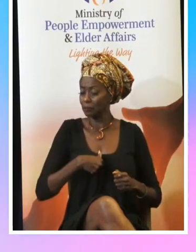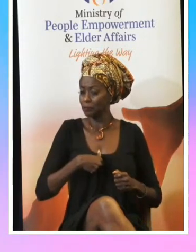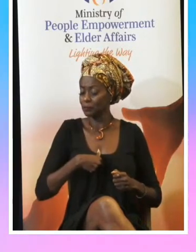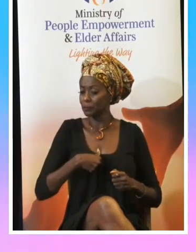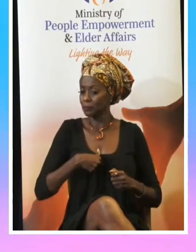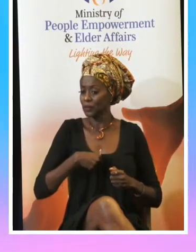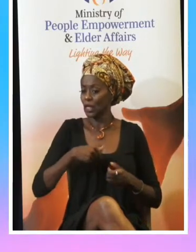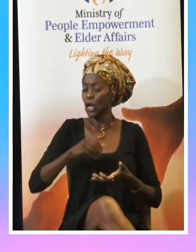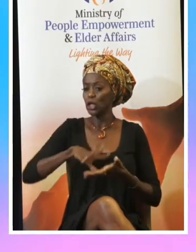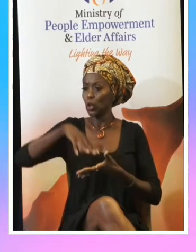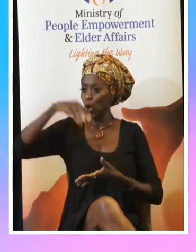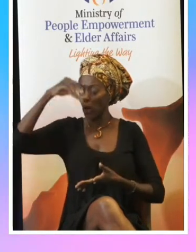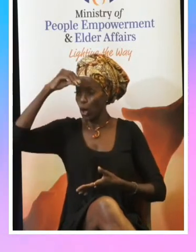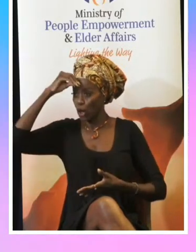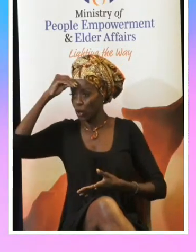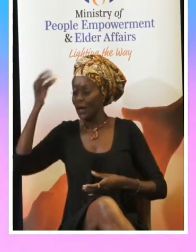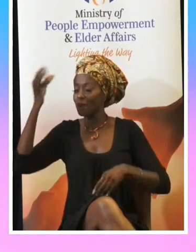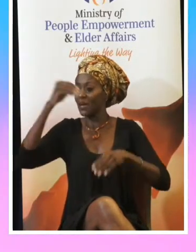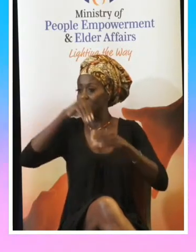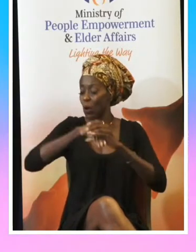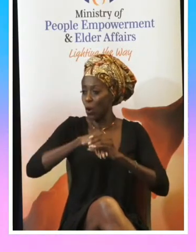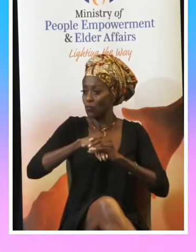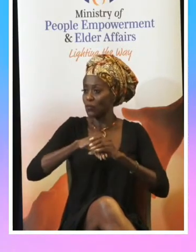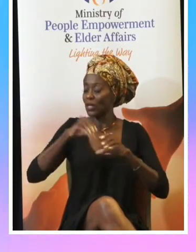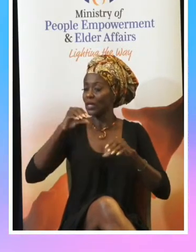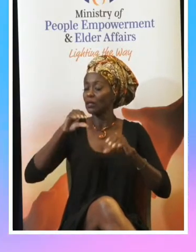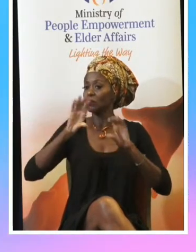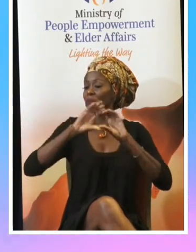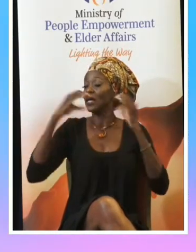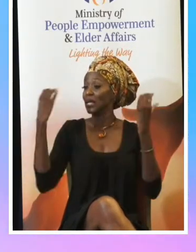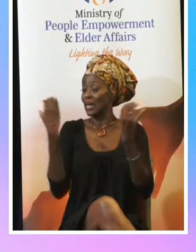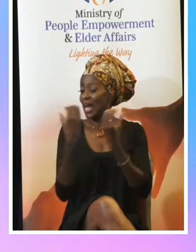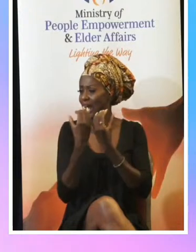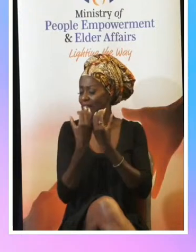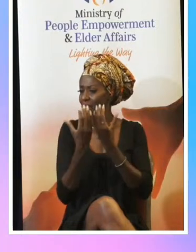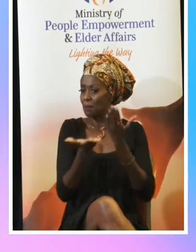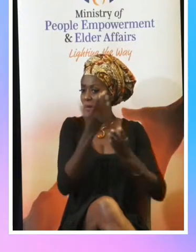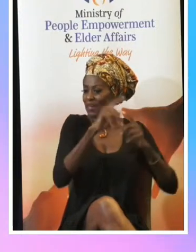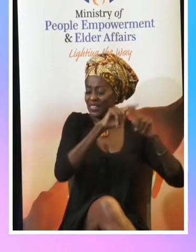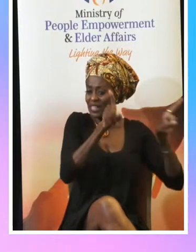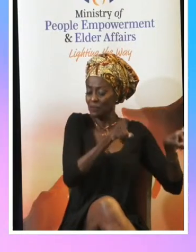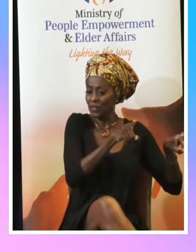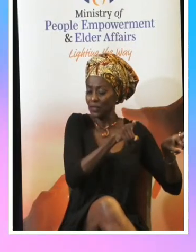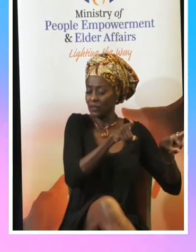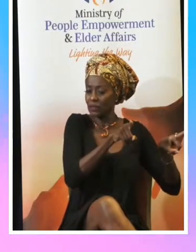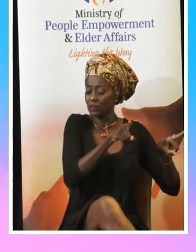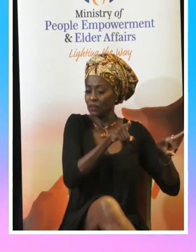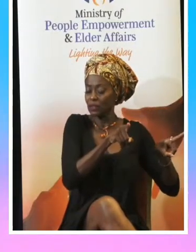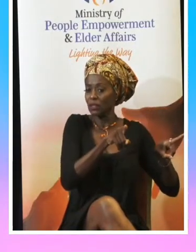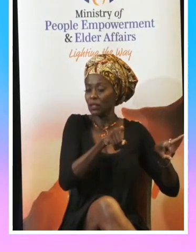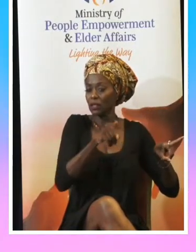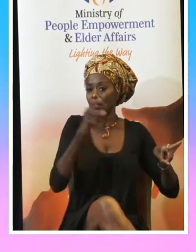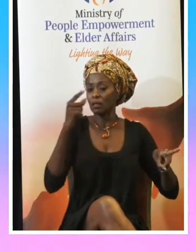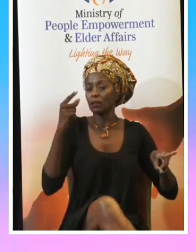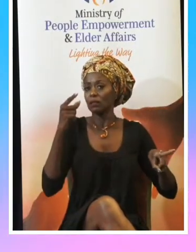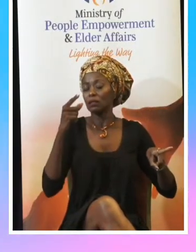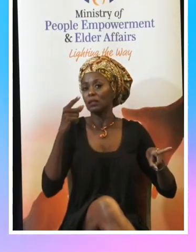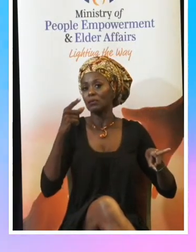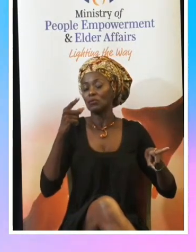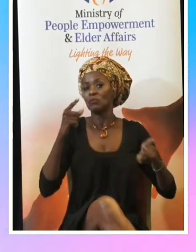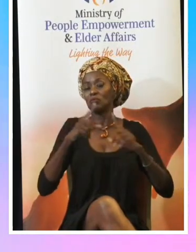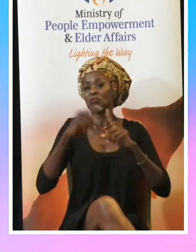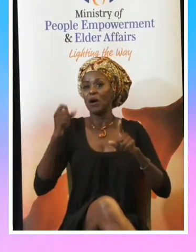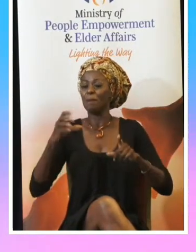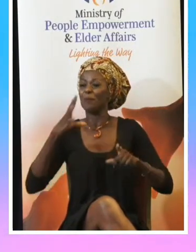learn and to participate in a classroom may be different than the chalk and talk of